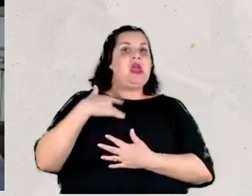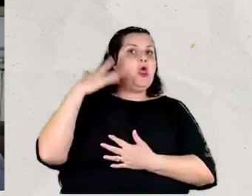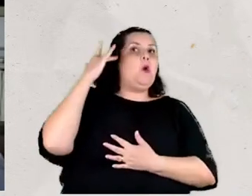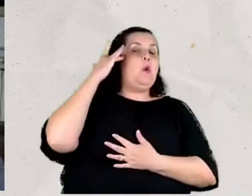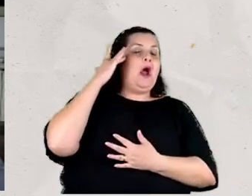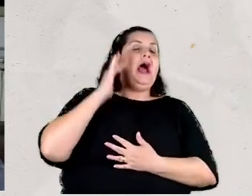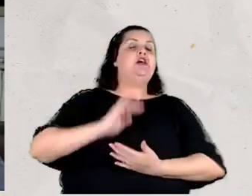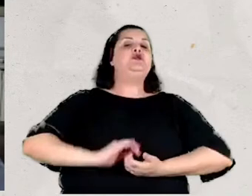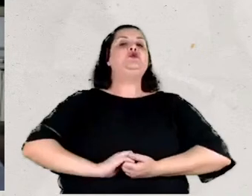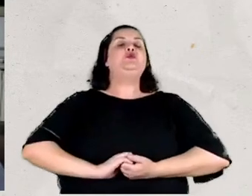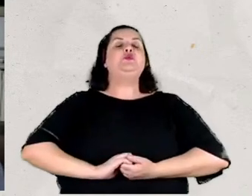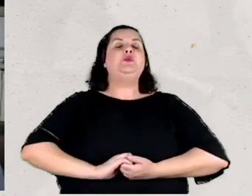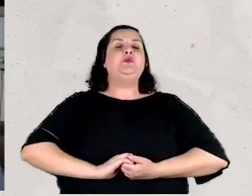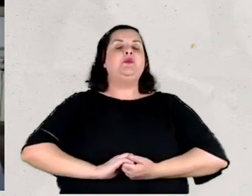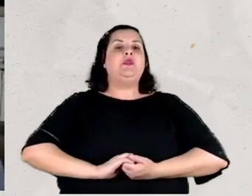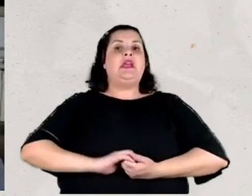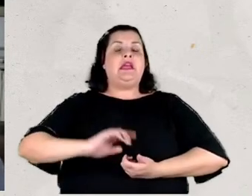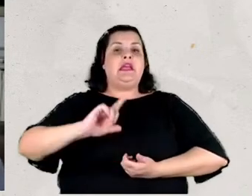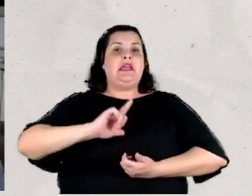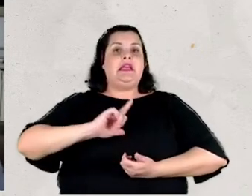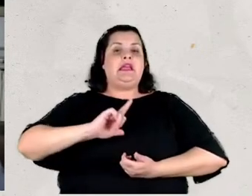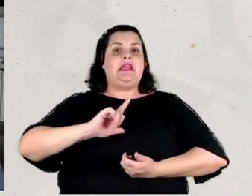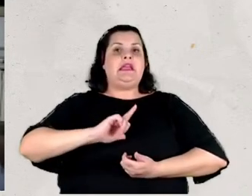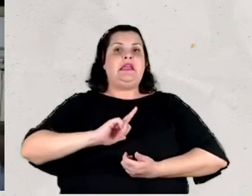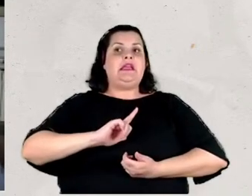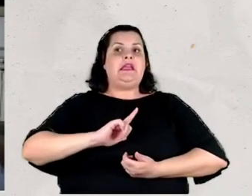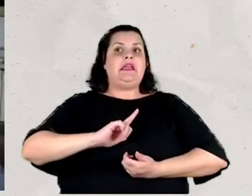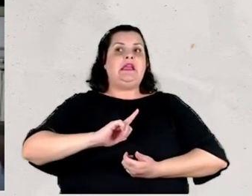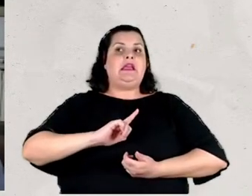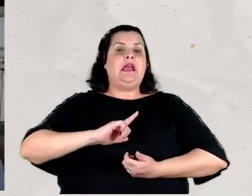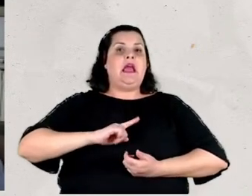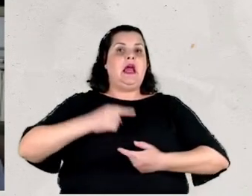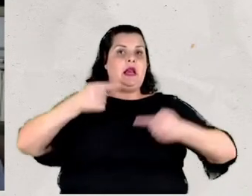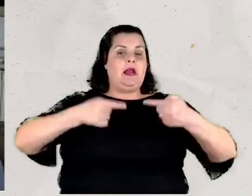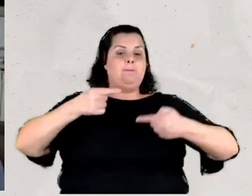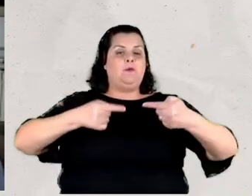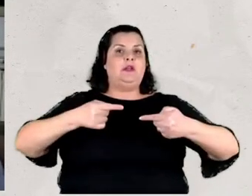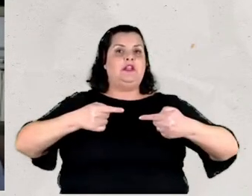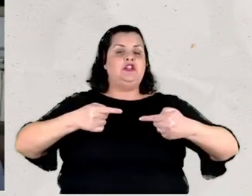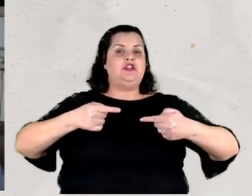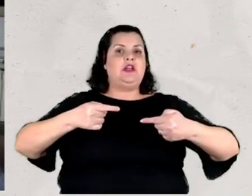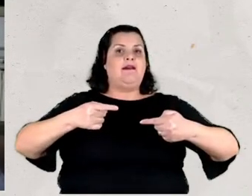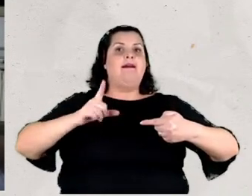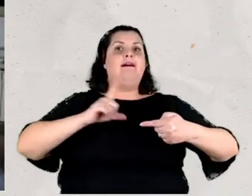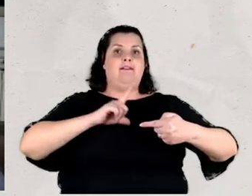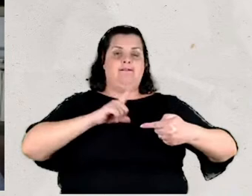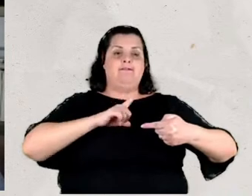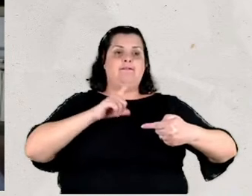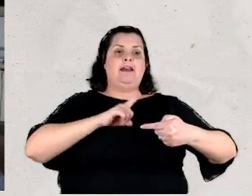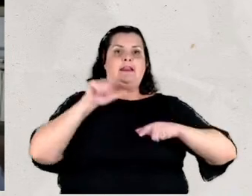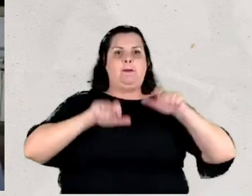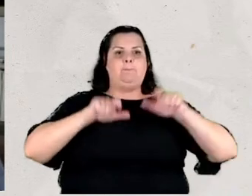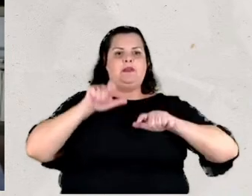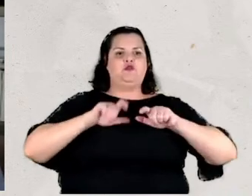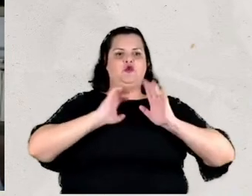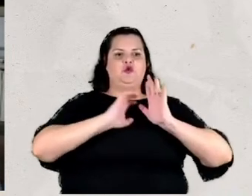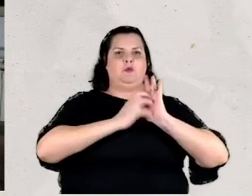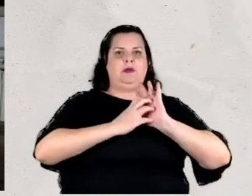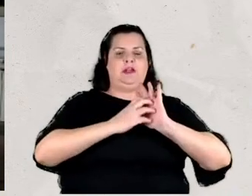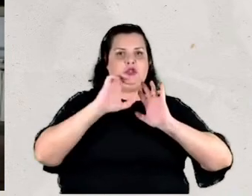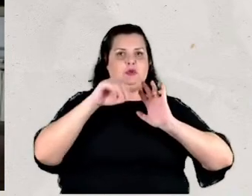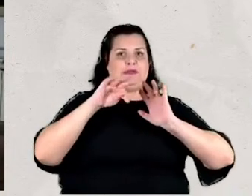difference in the elections. We just need 2 seats, right? Yeah, that's it. That's right.